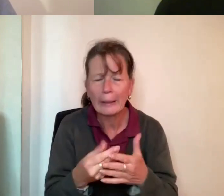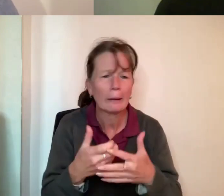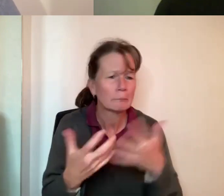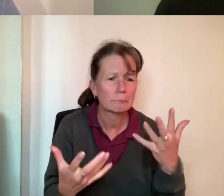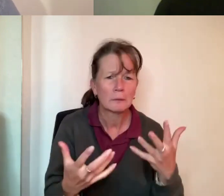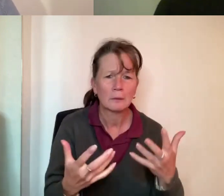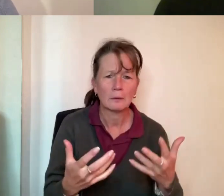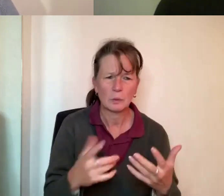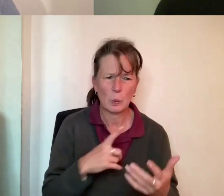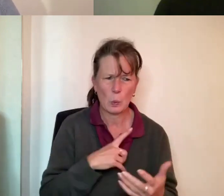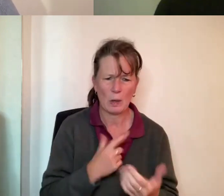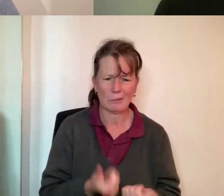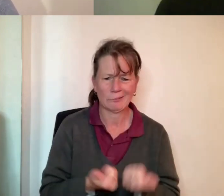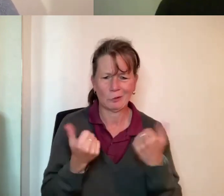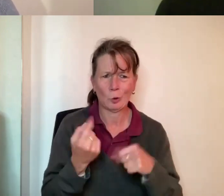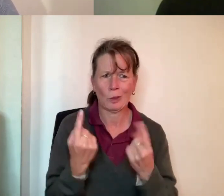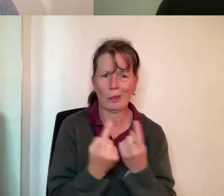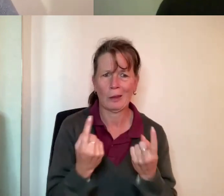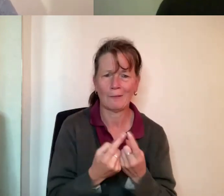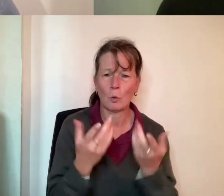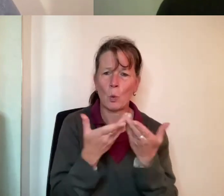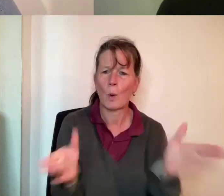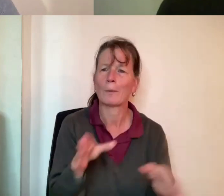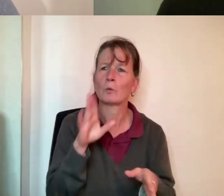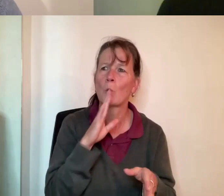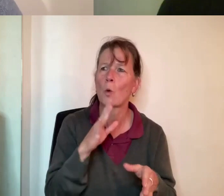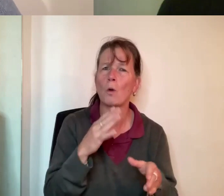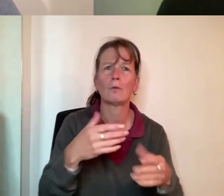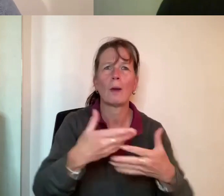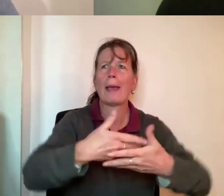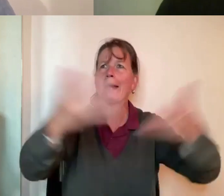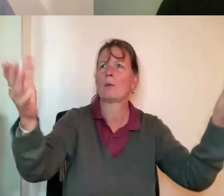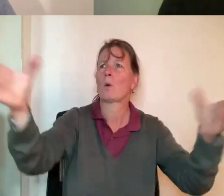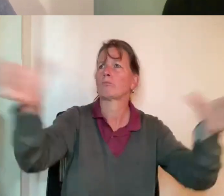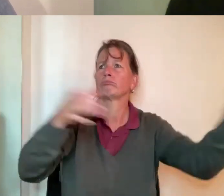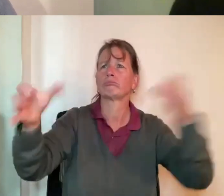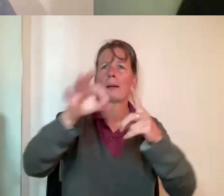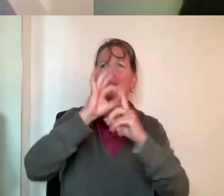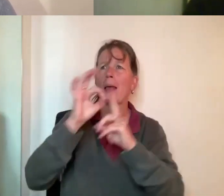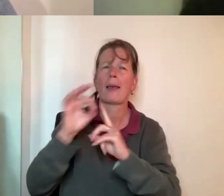is a good thing from the company's point of view.